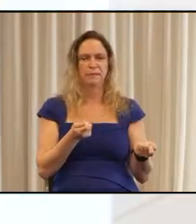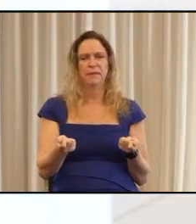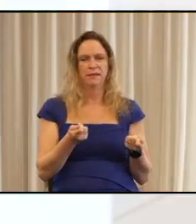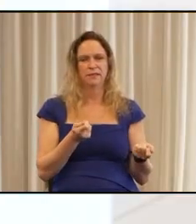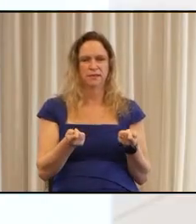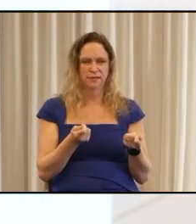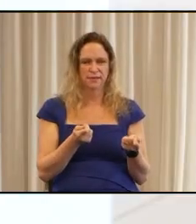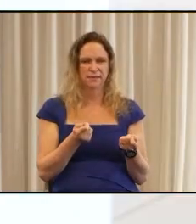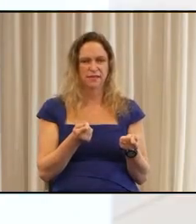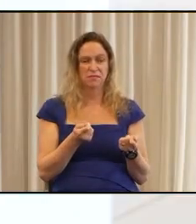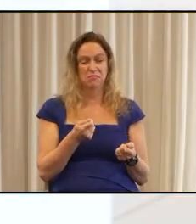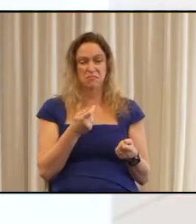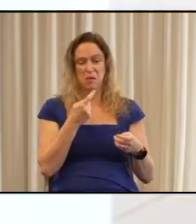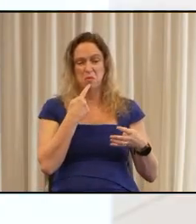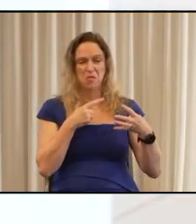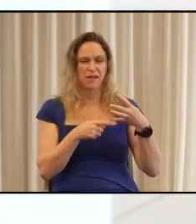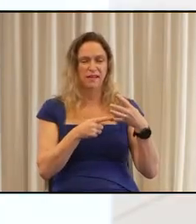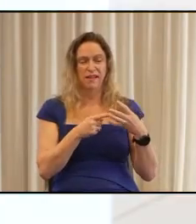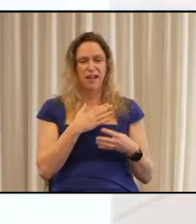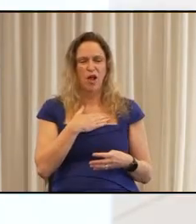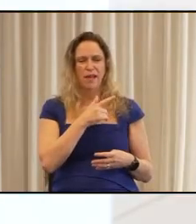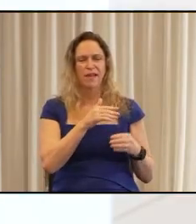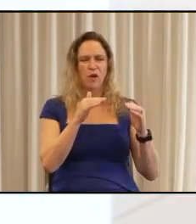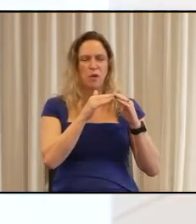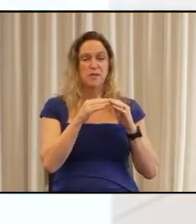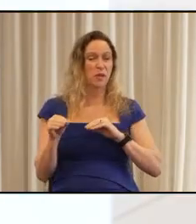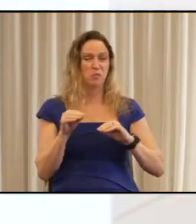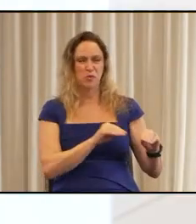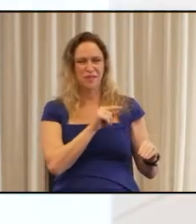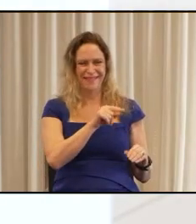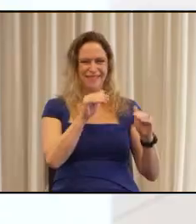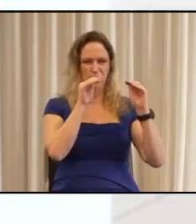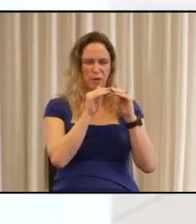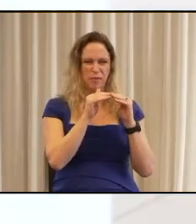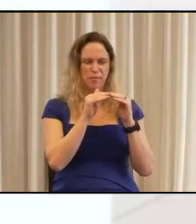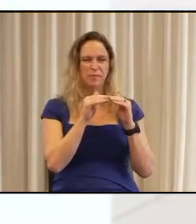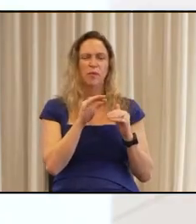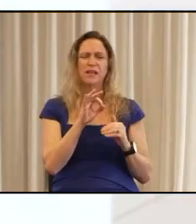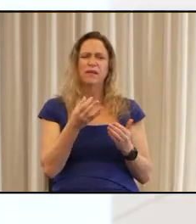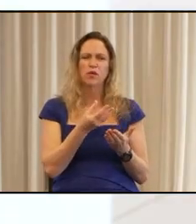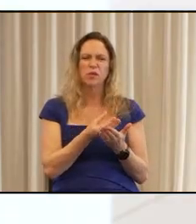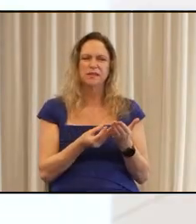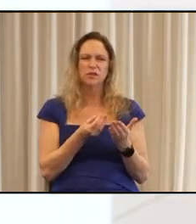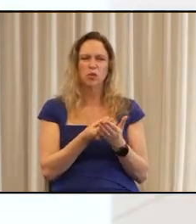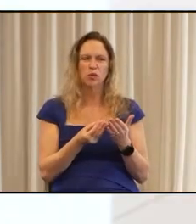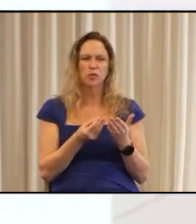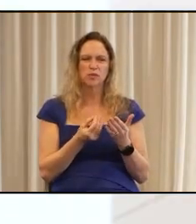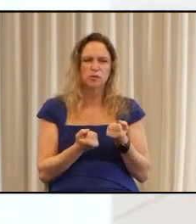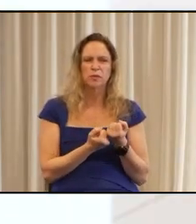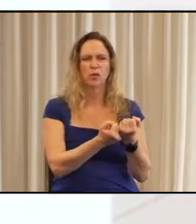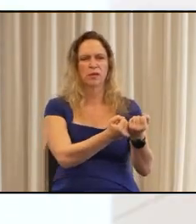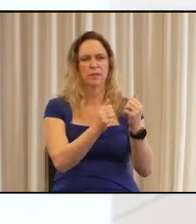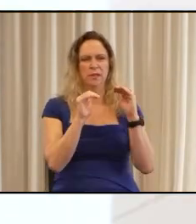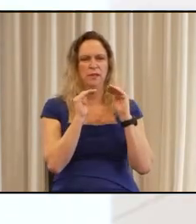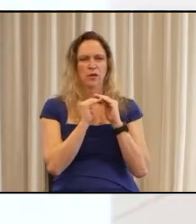and Dan seemed to like it. And so Dan moved in, but we didn't really have the resources to support him in his own home on